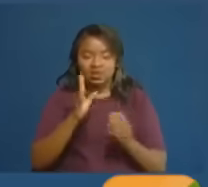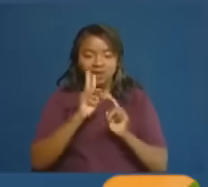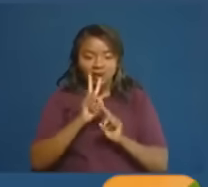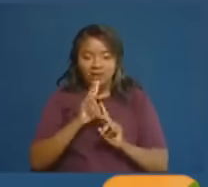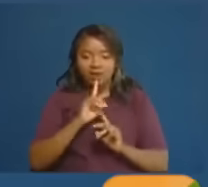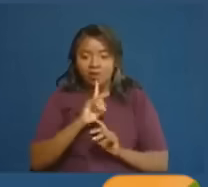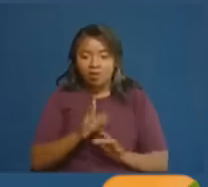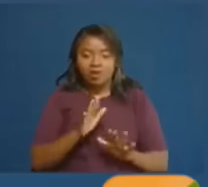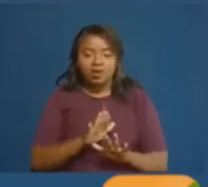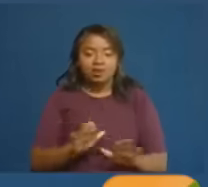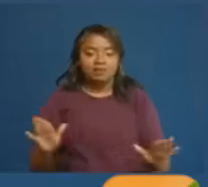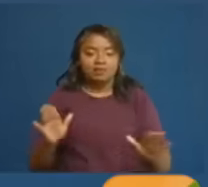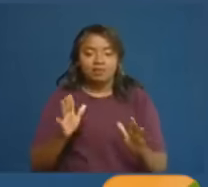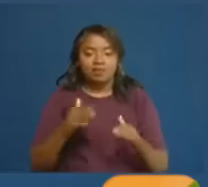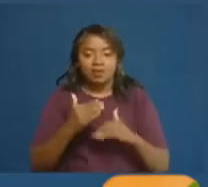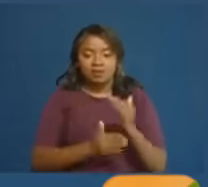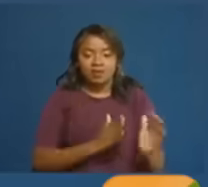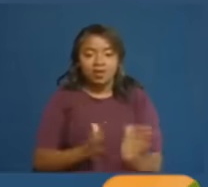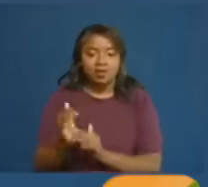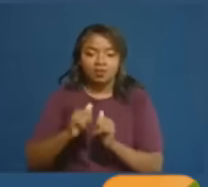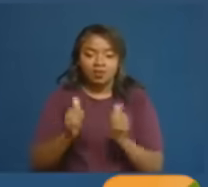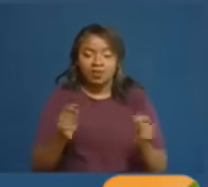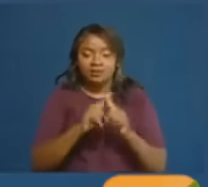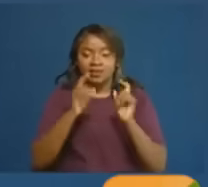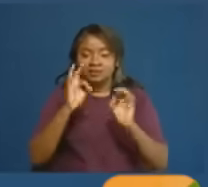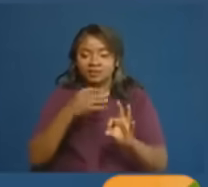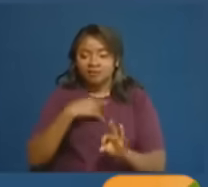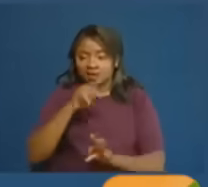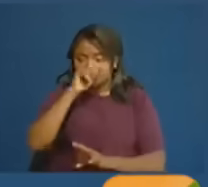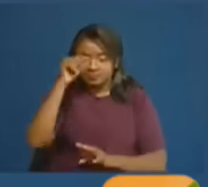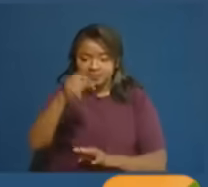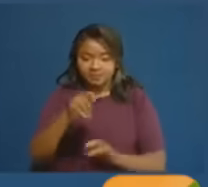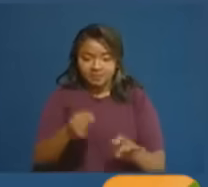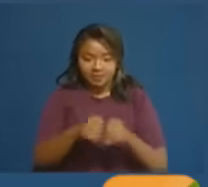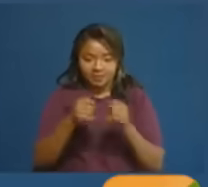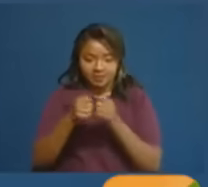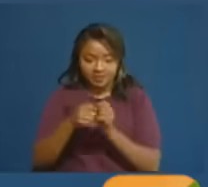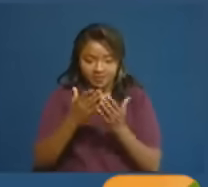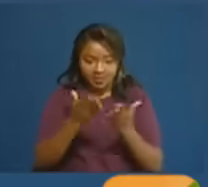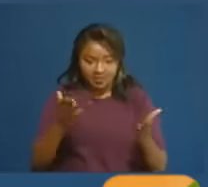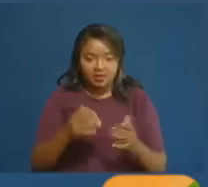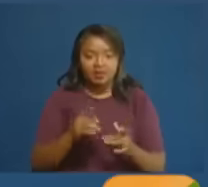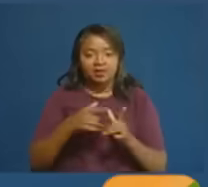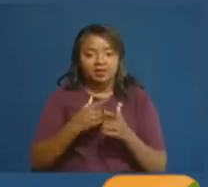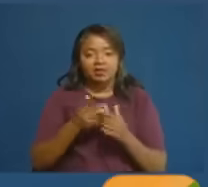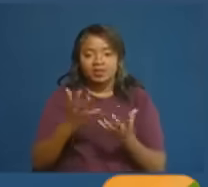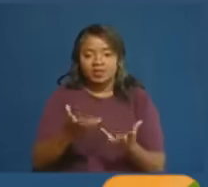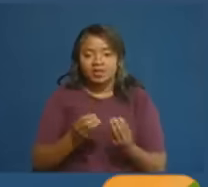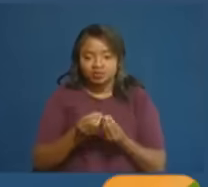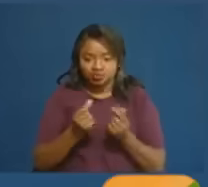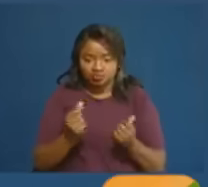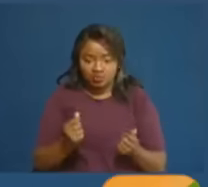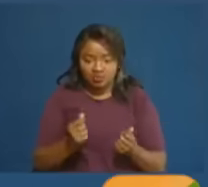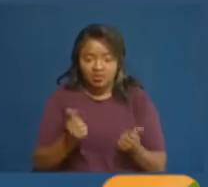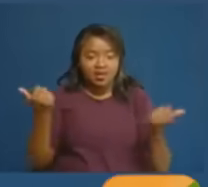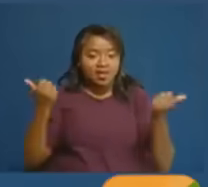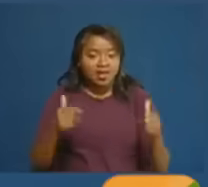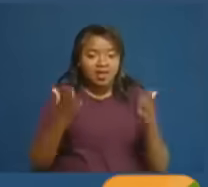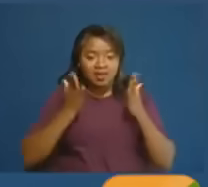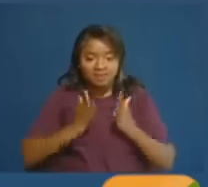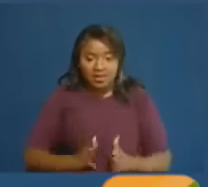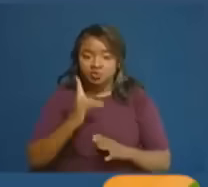that if there are breaches within the law enforcement space, those breaches should be redressed. And if anybody doesn't trust,